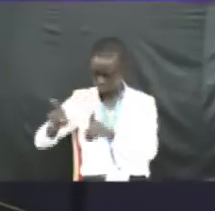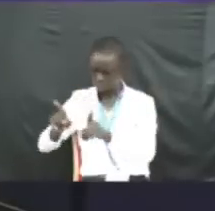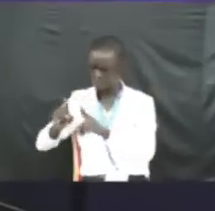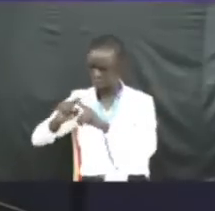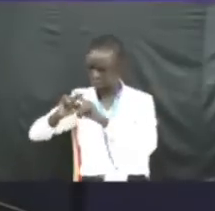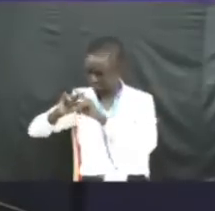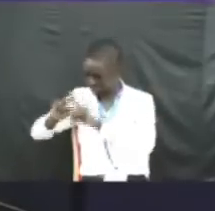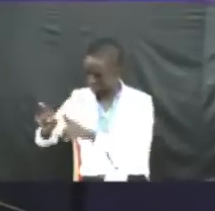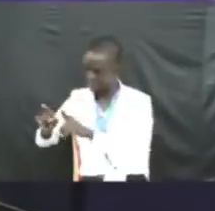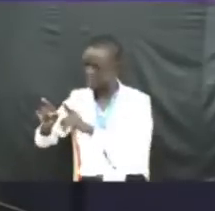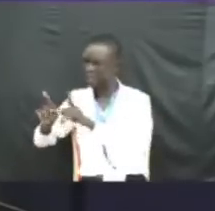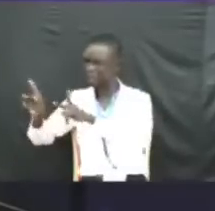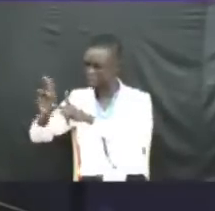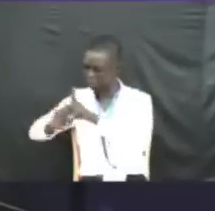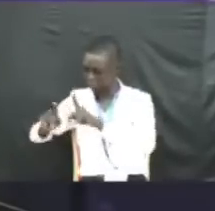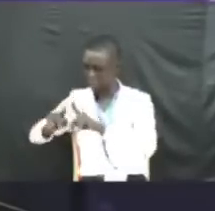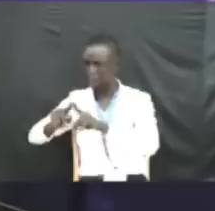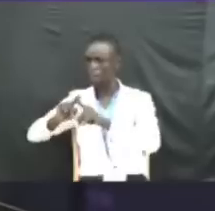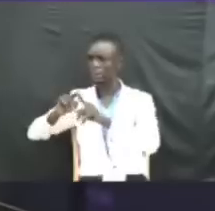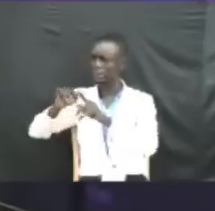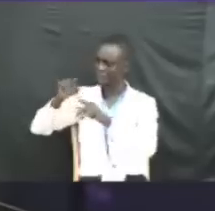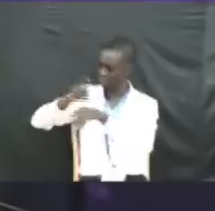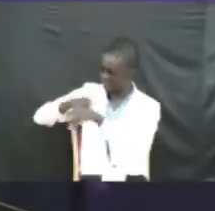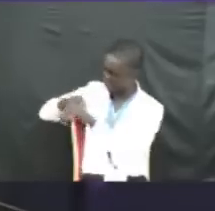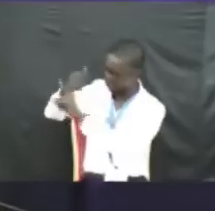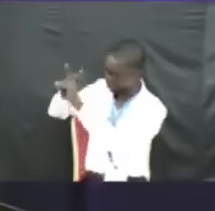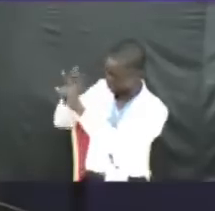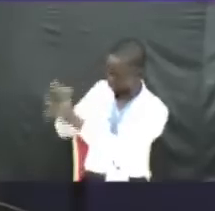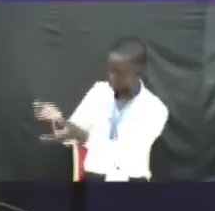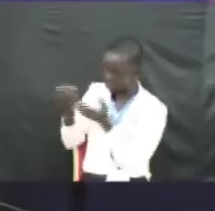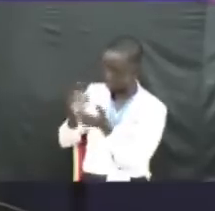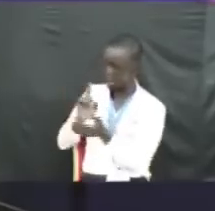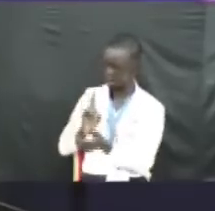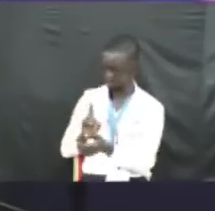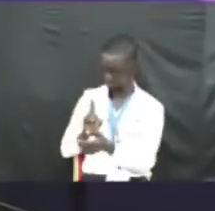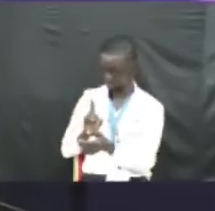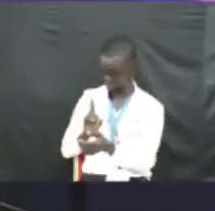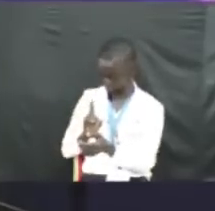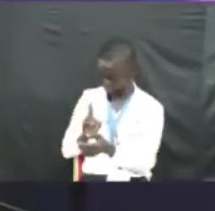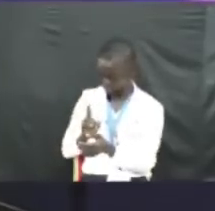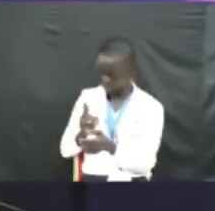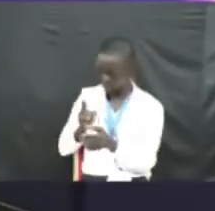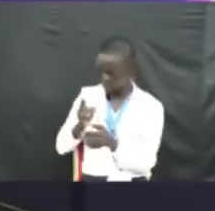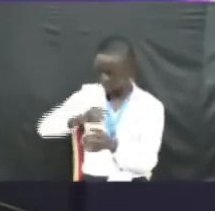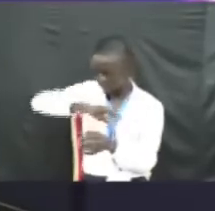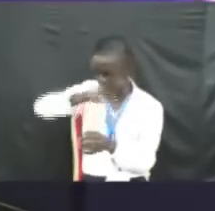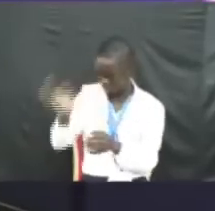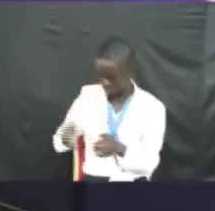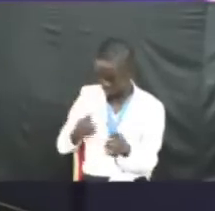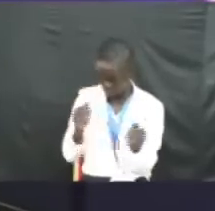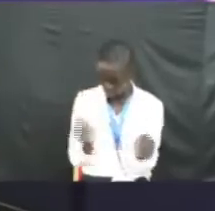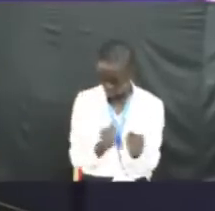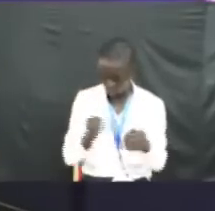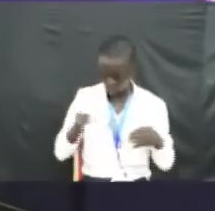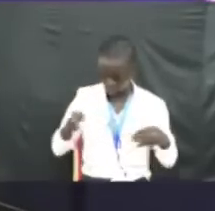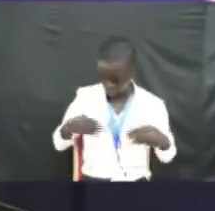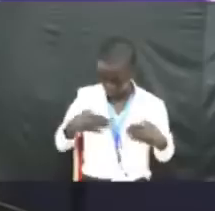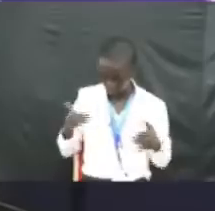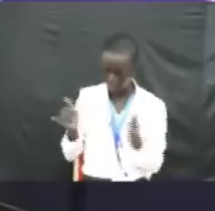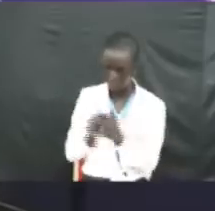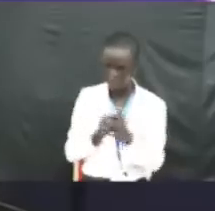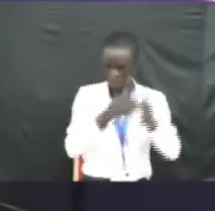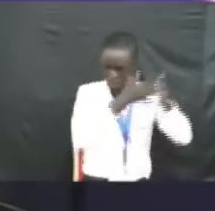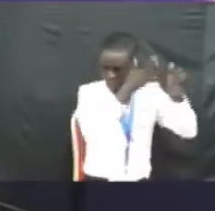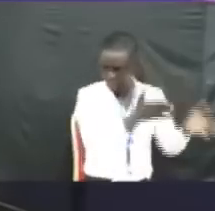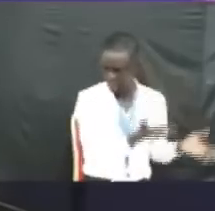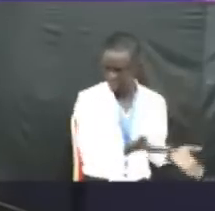working and we never accepted the things they introduced even if it came from you. And we stand before you as a